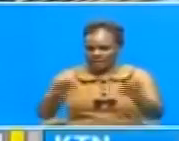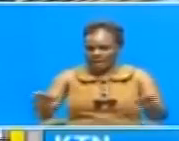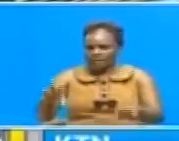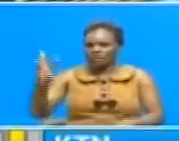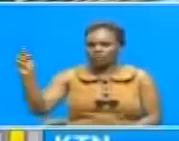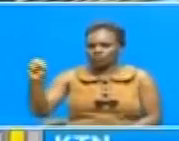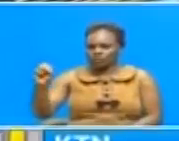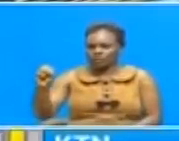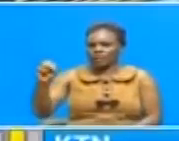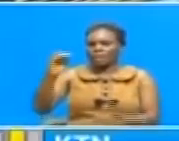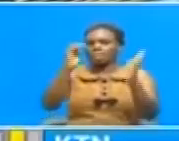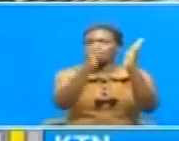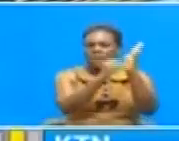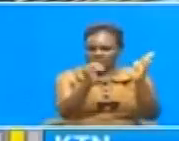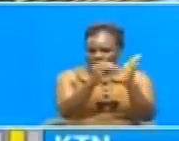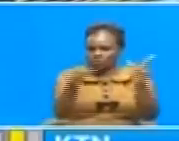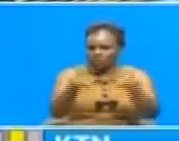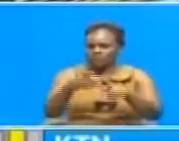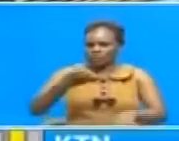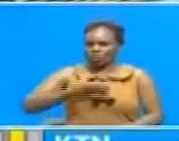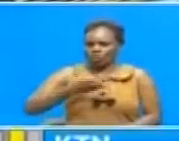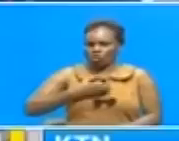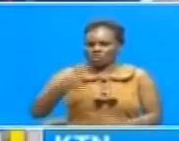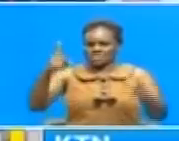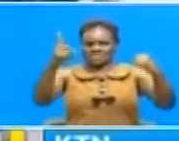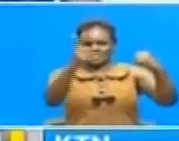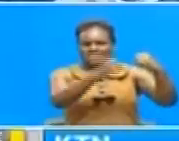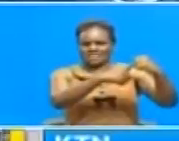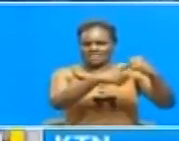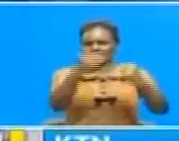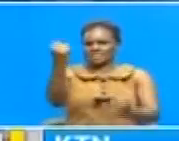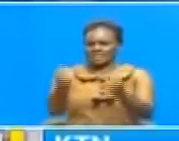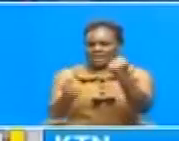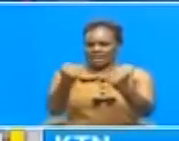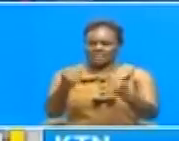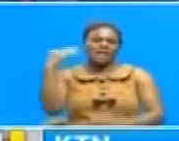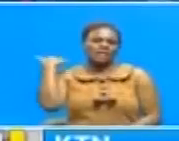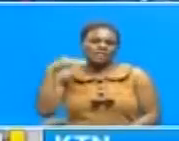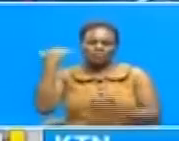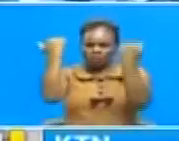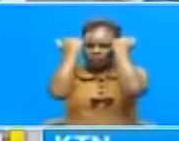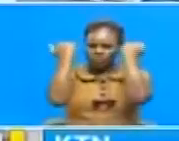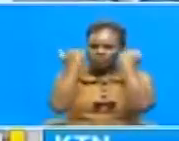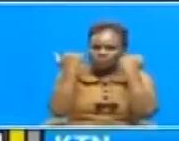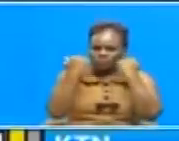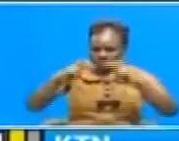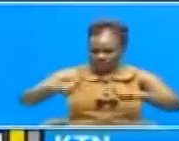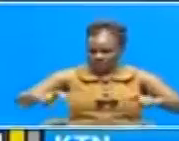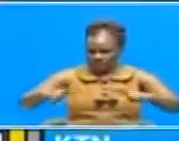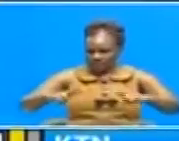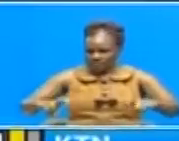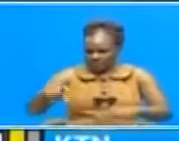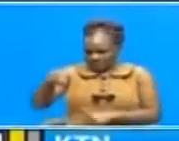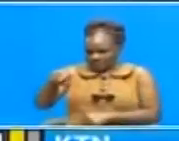Muthaiga, Mavoko, Machakos. He also owns six cars. In a criminal case that prompted ESCC into the investigation,